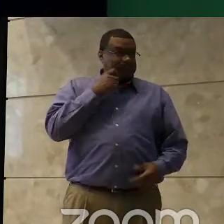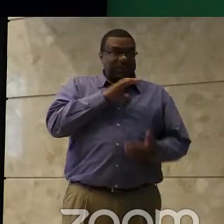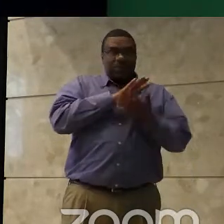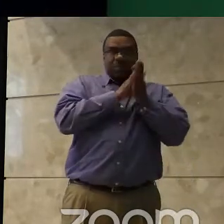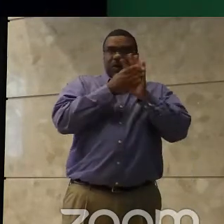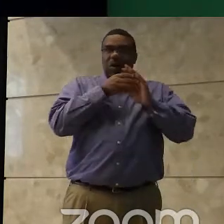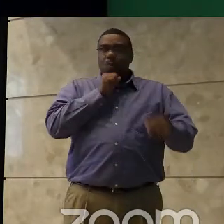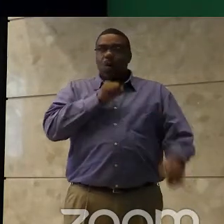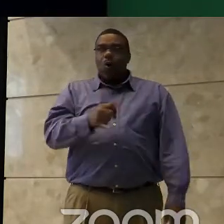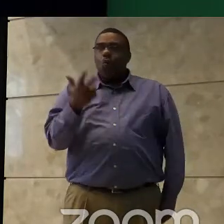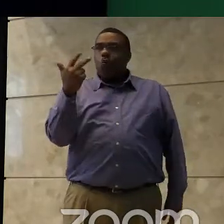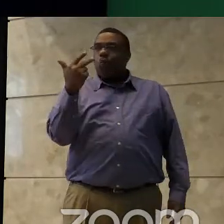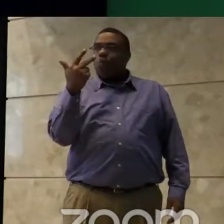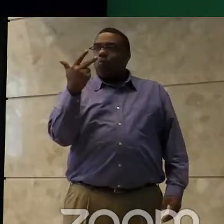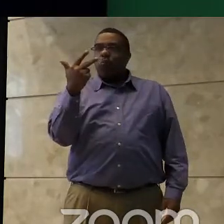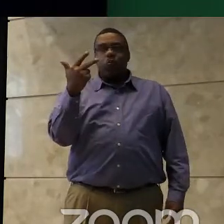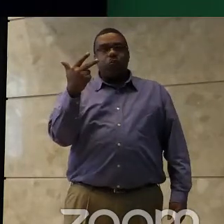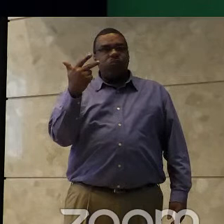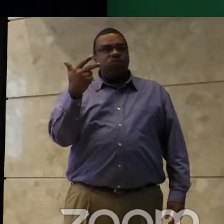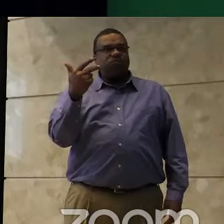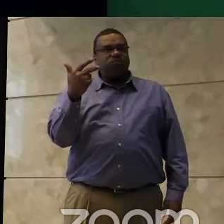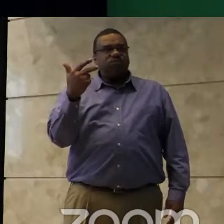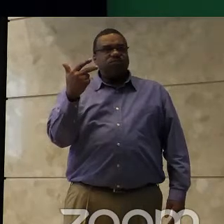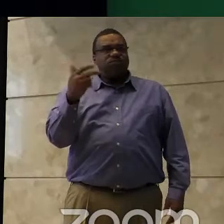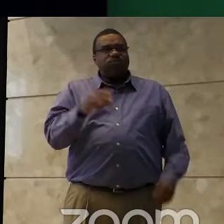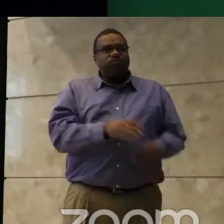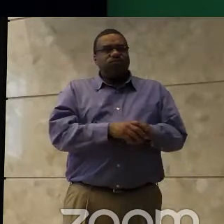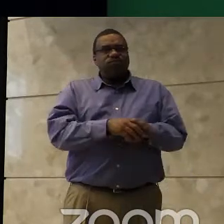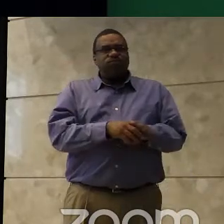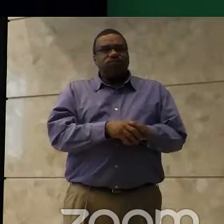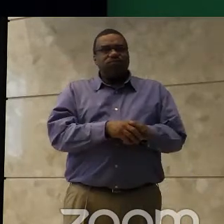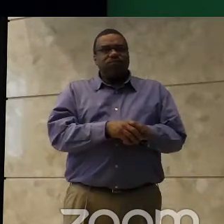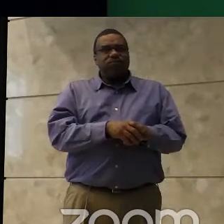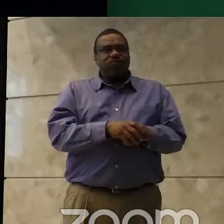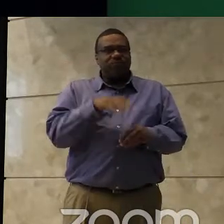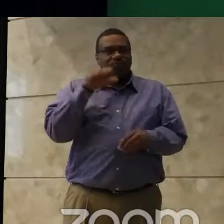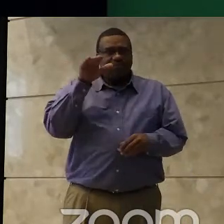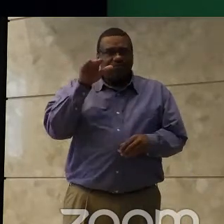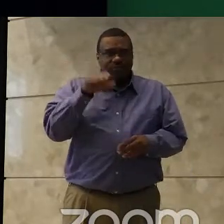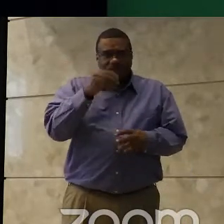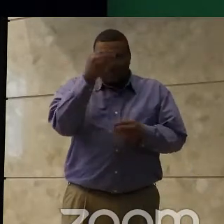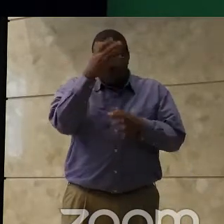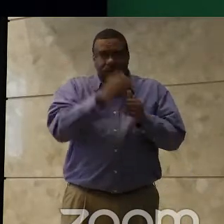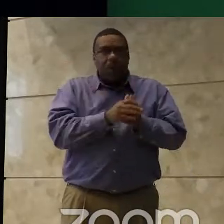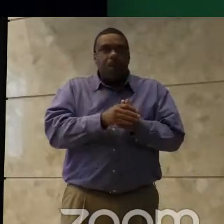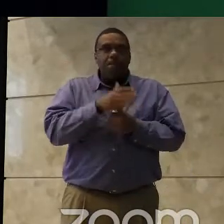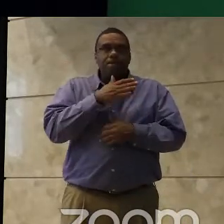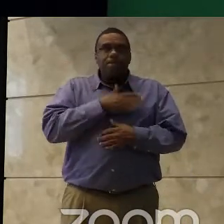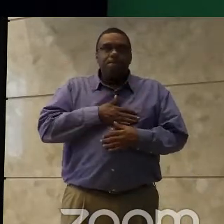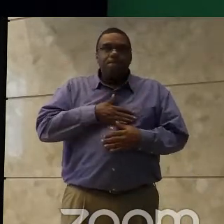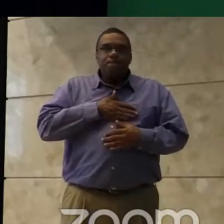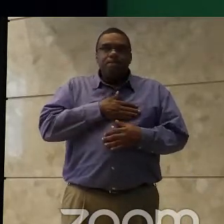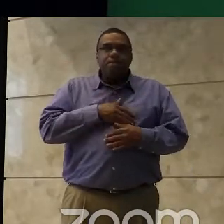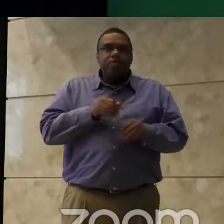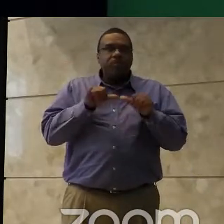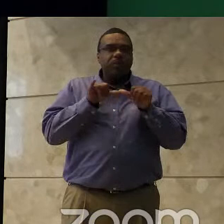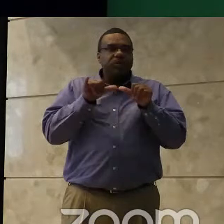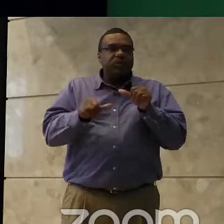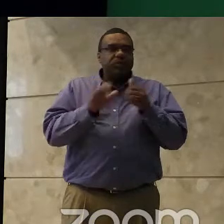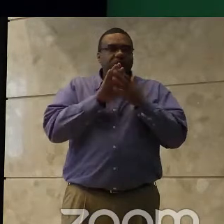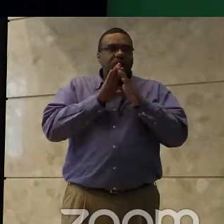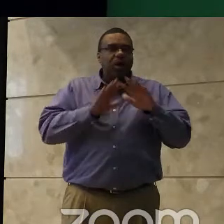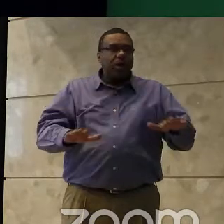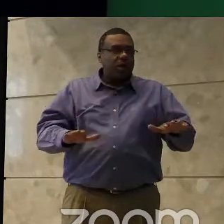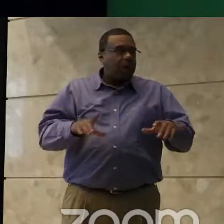13. And he said, please remain calm. 16th